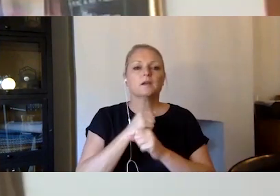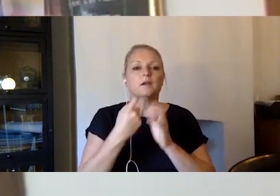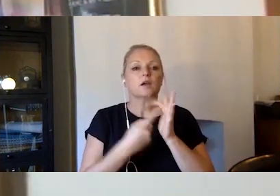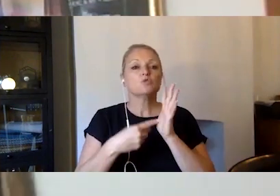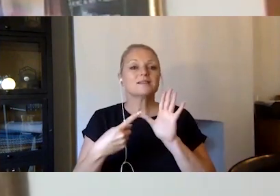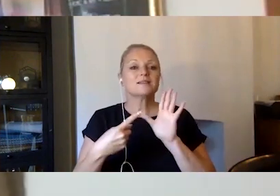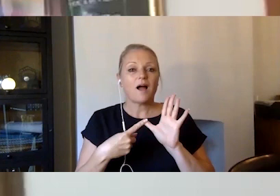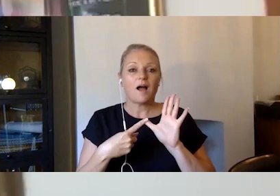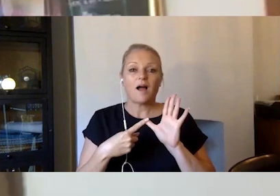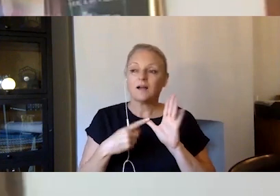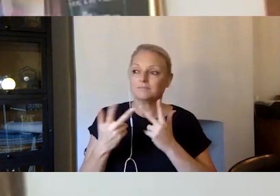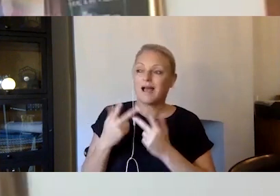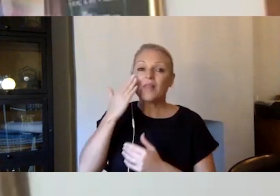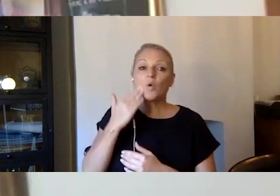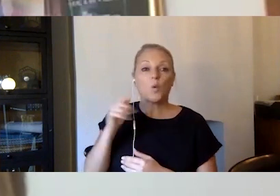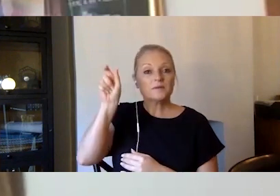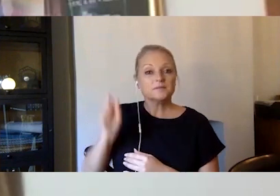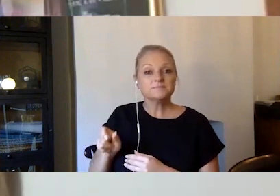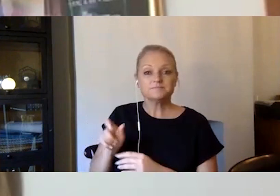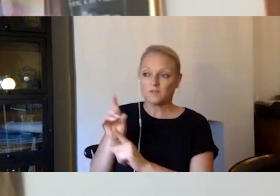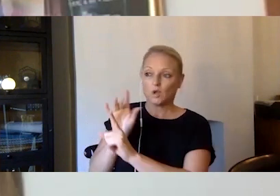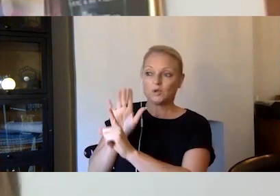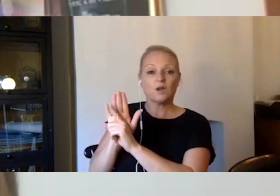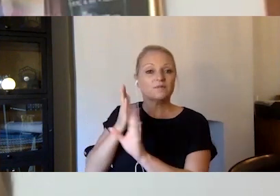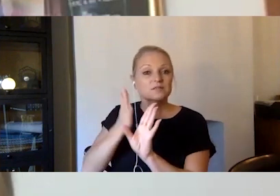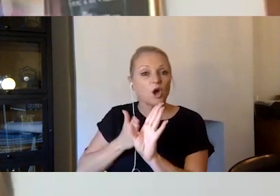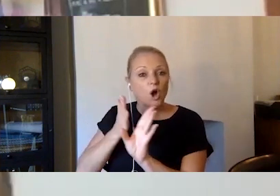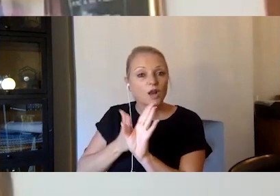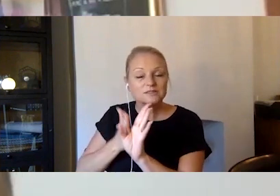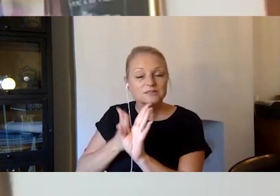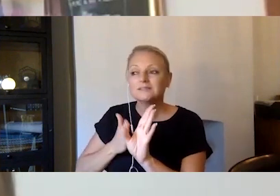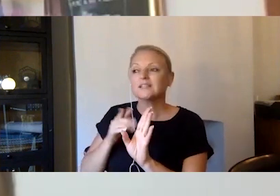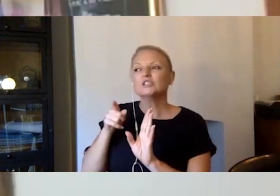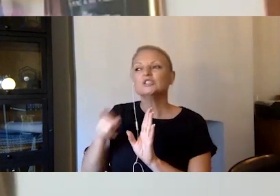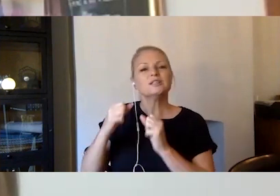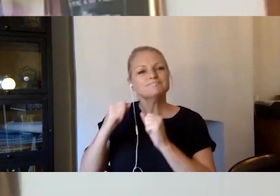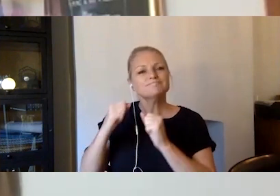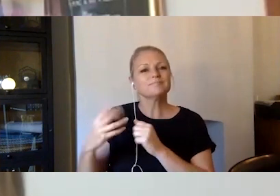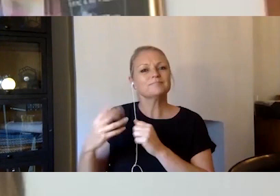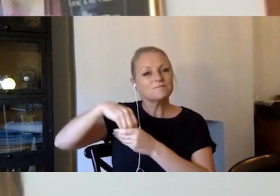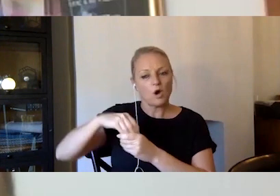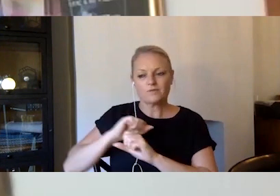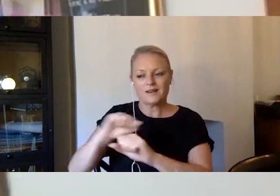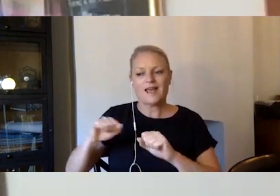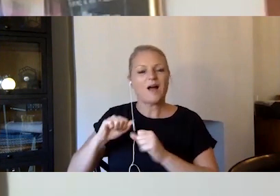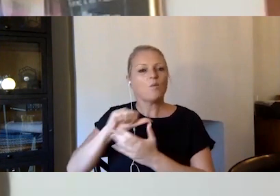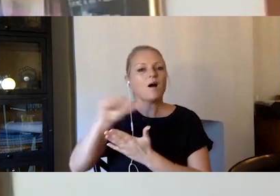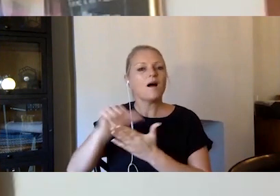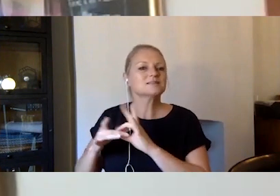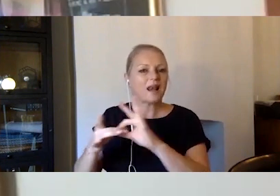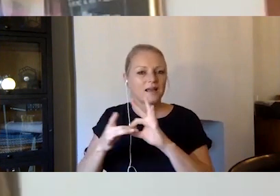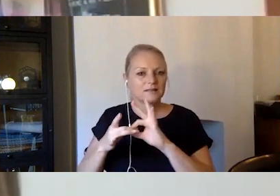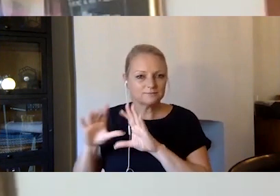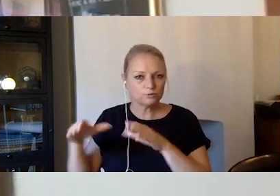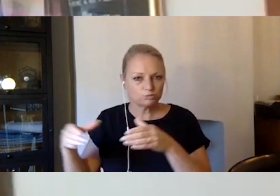an incredibly valued member of the Arts Wellbeing Collective advisory group. For those of